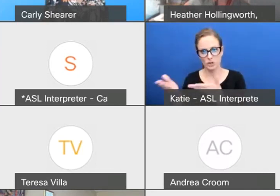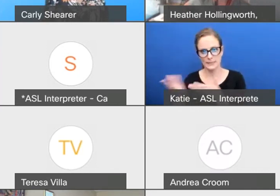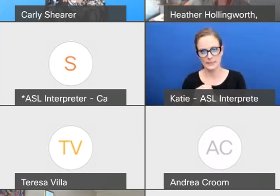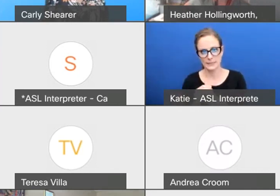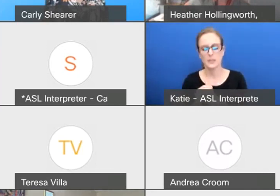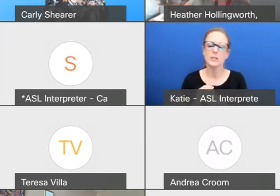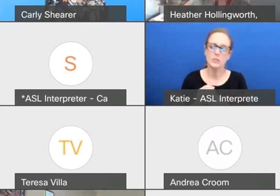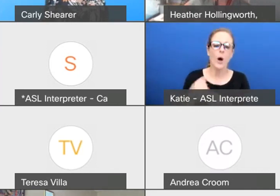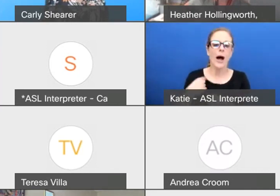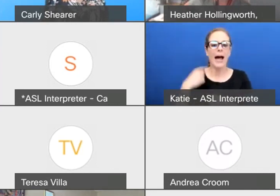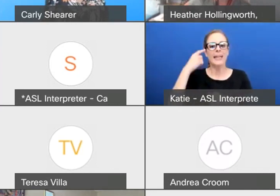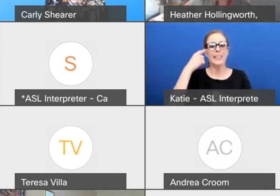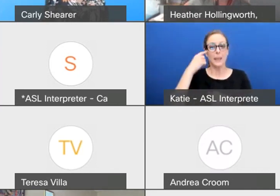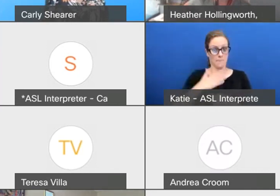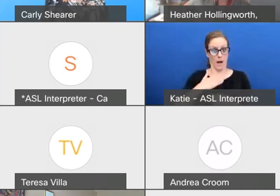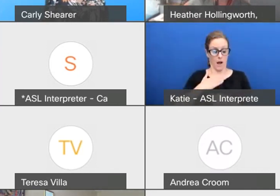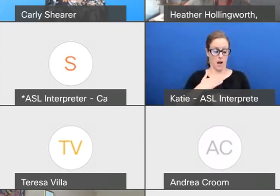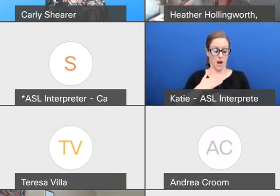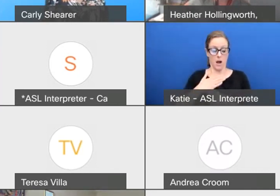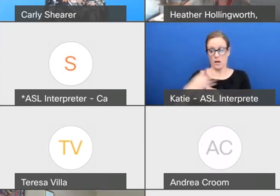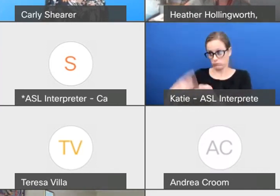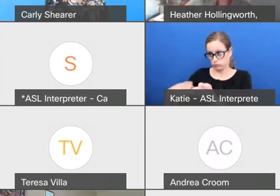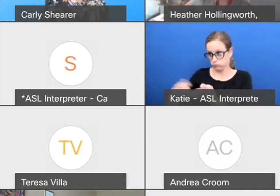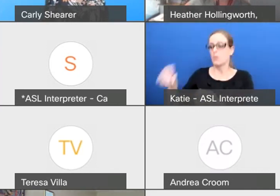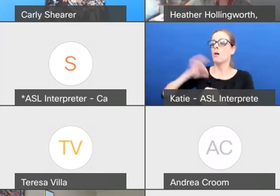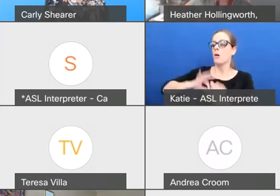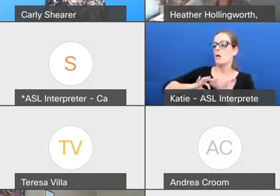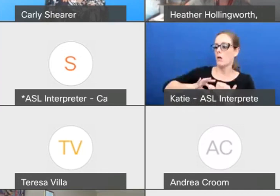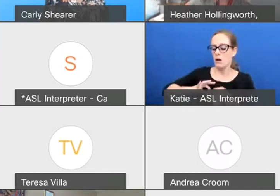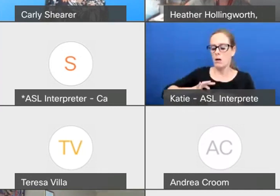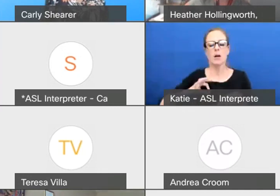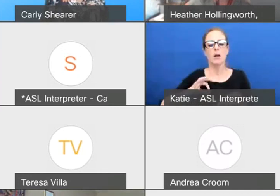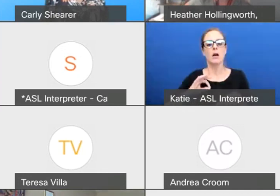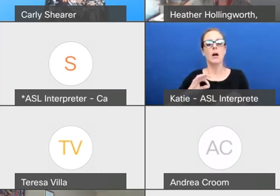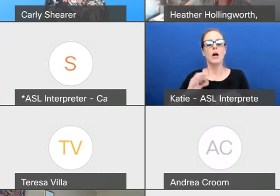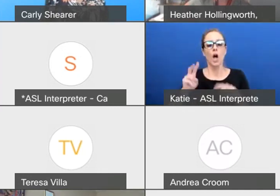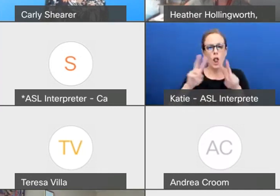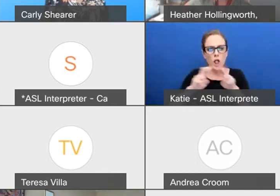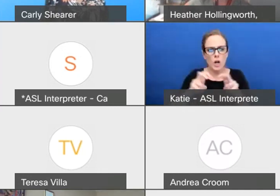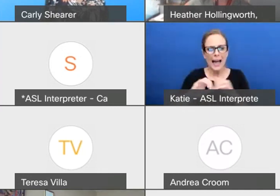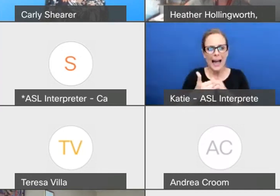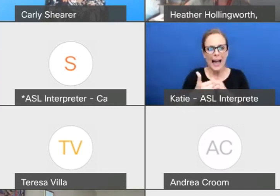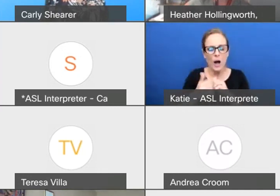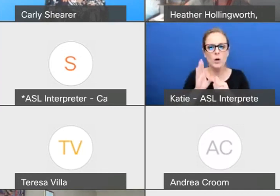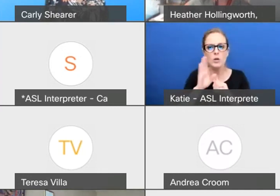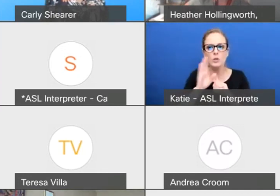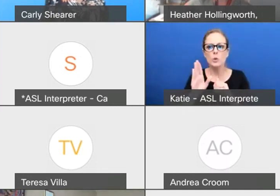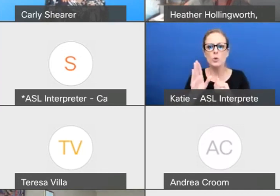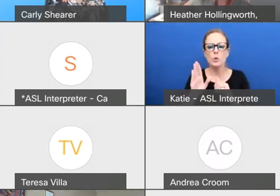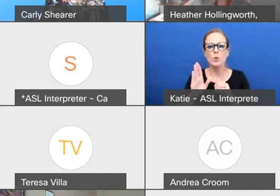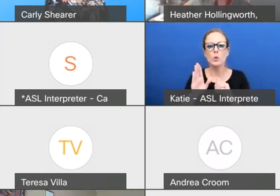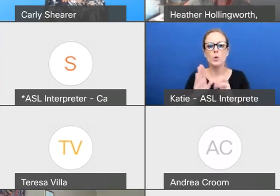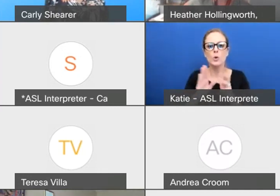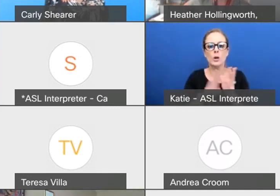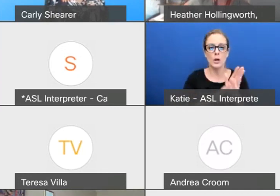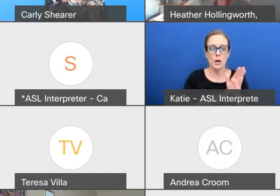think my takeaway in my discussion with that specific service coordinator was that looking at ways to build in the things that have worked really